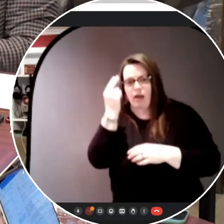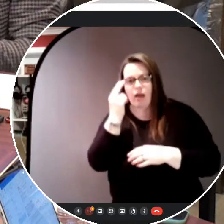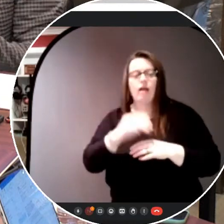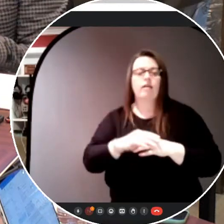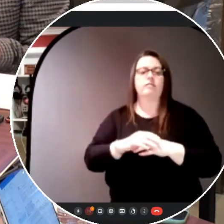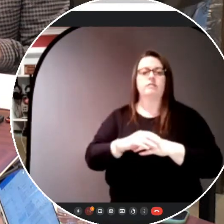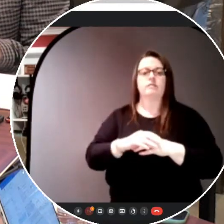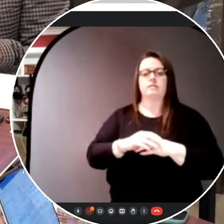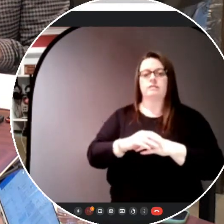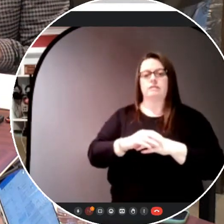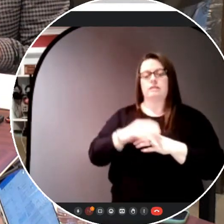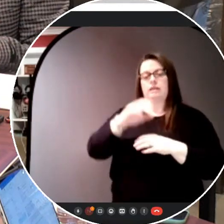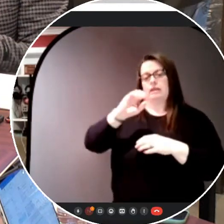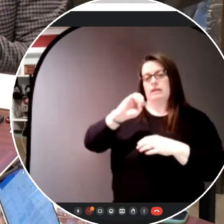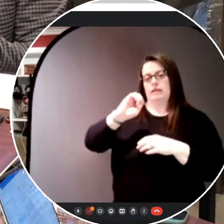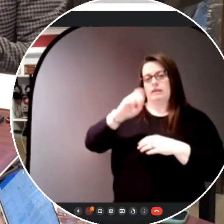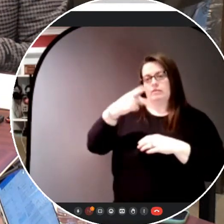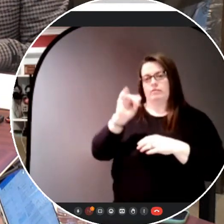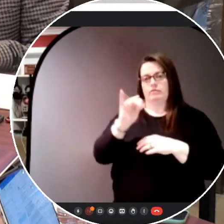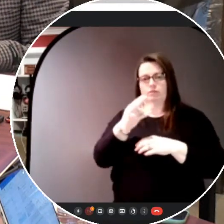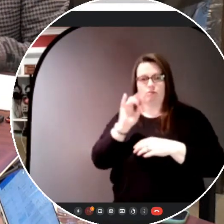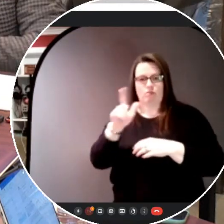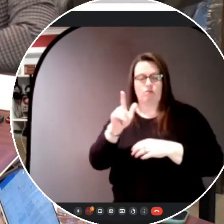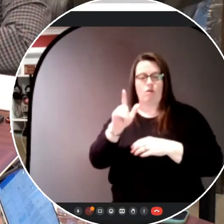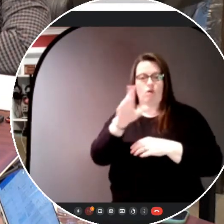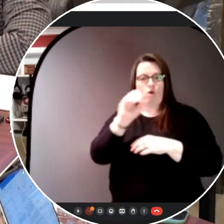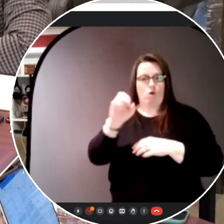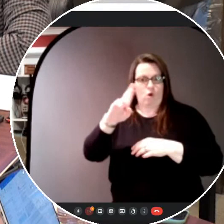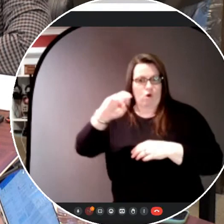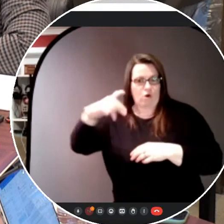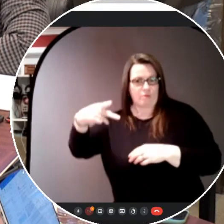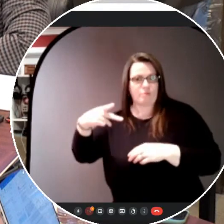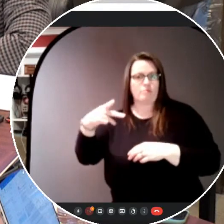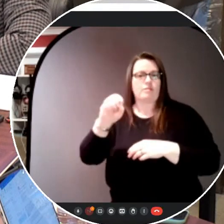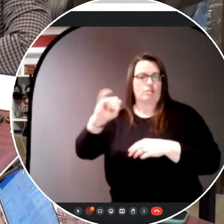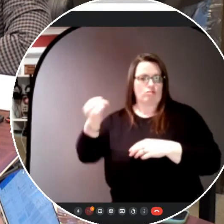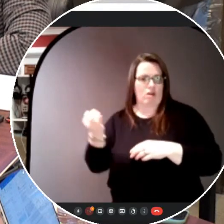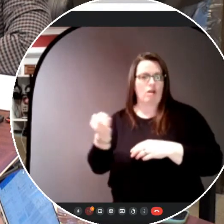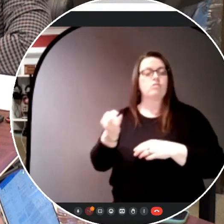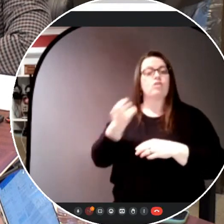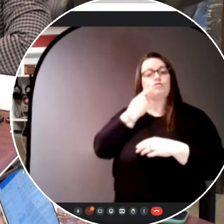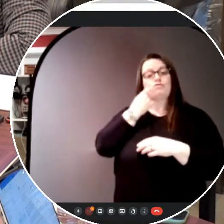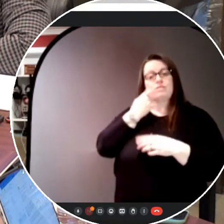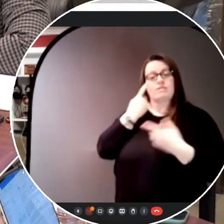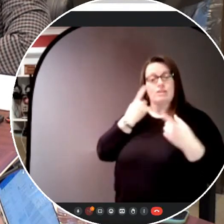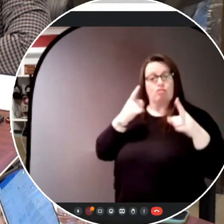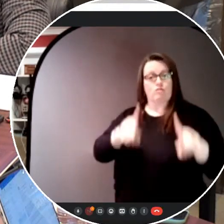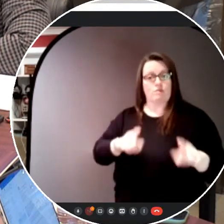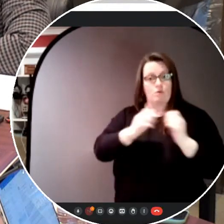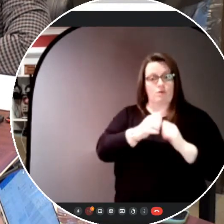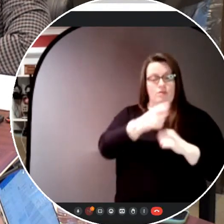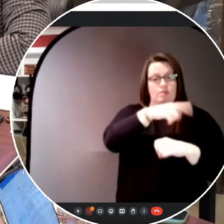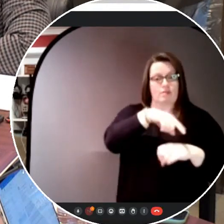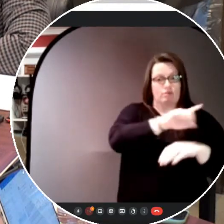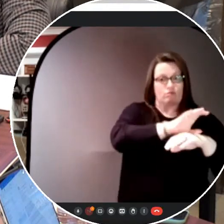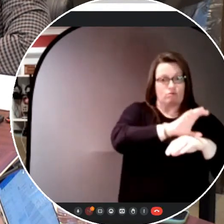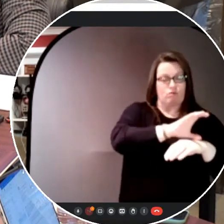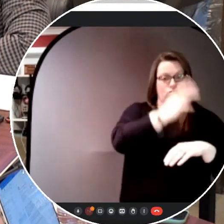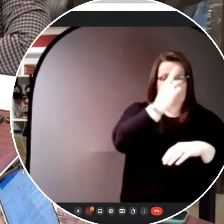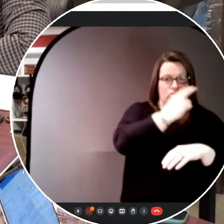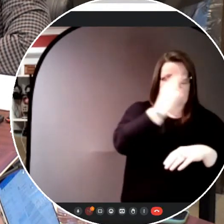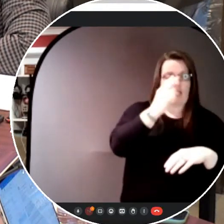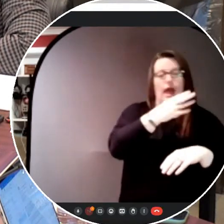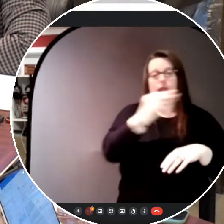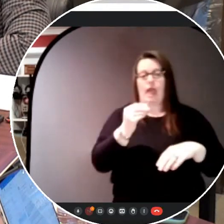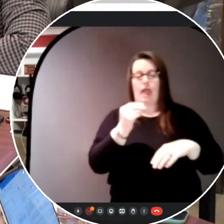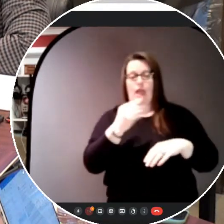John's. There's recently been a settlement with the Episcopal Corporation and the province to establish title